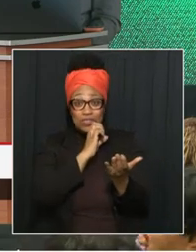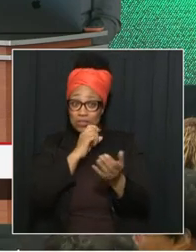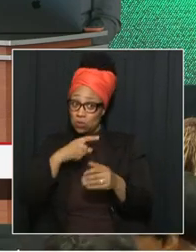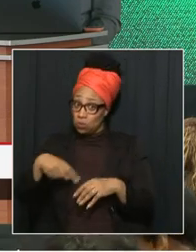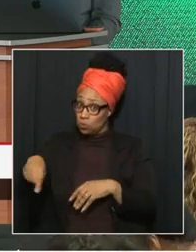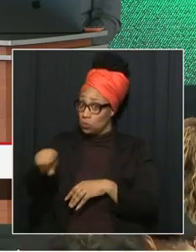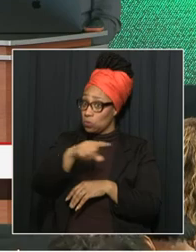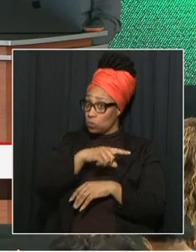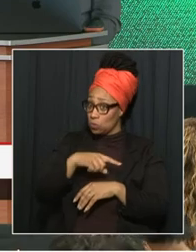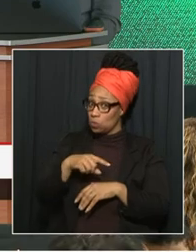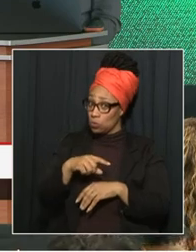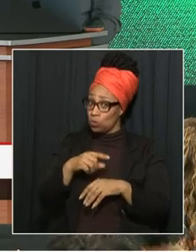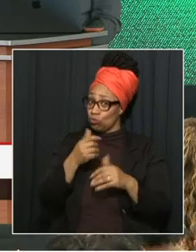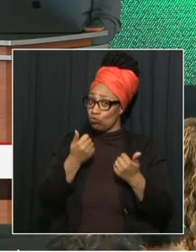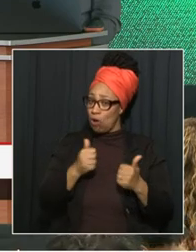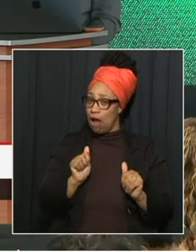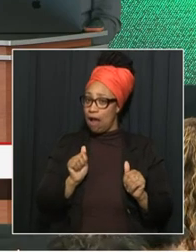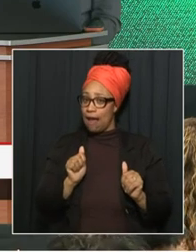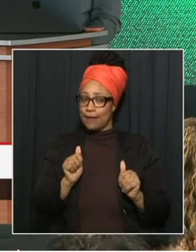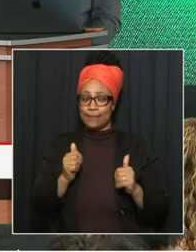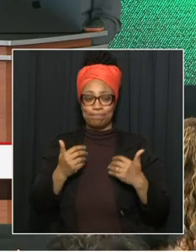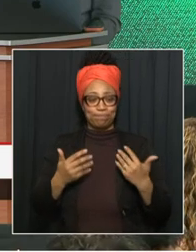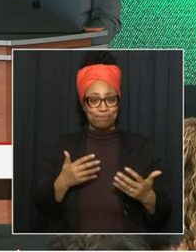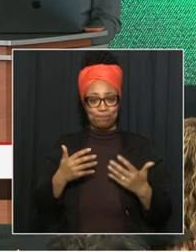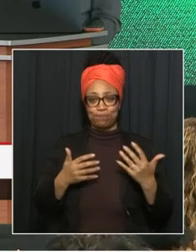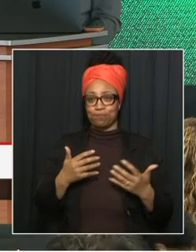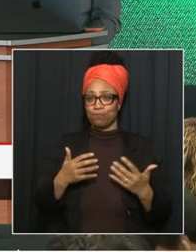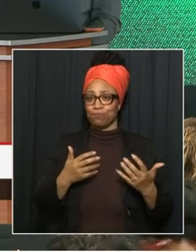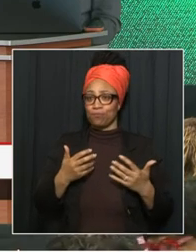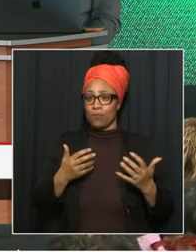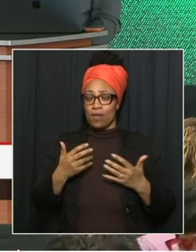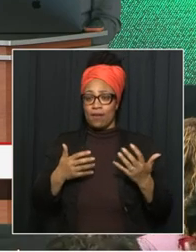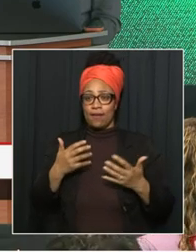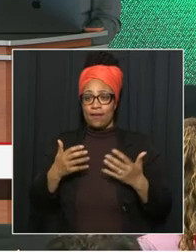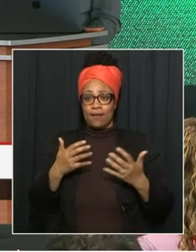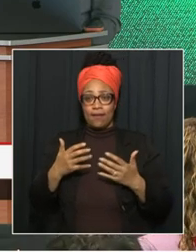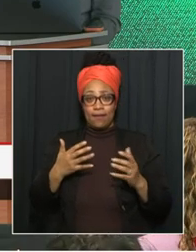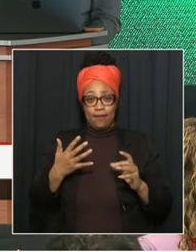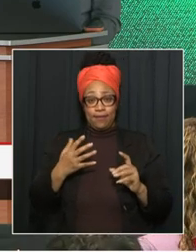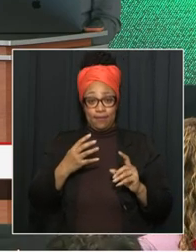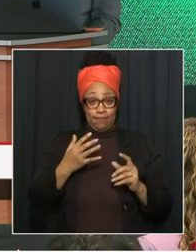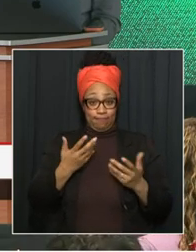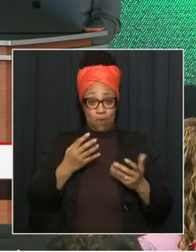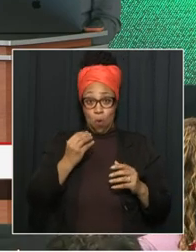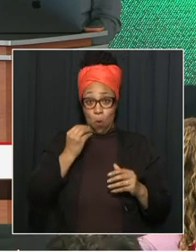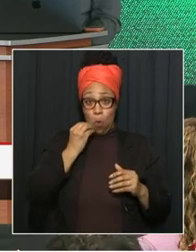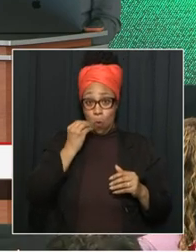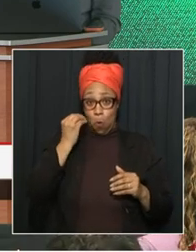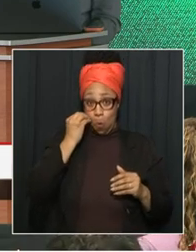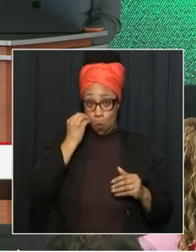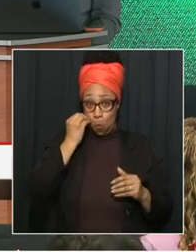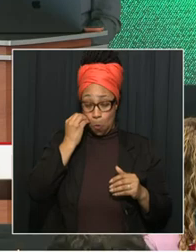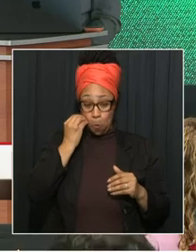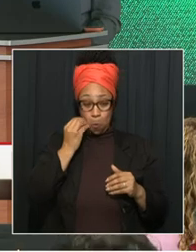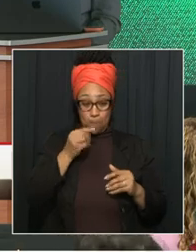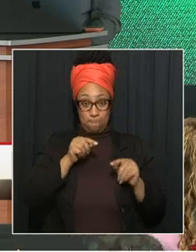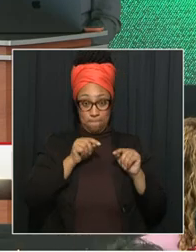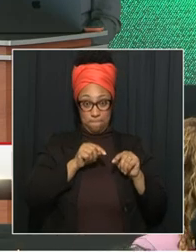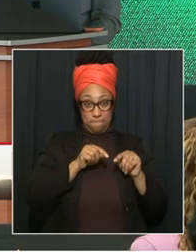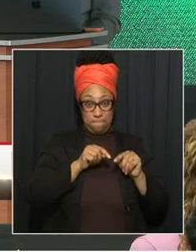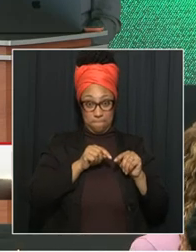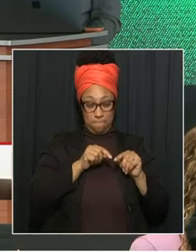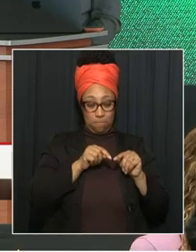seniors trying to transition from their home, I live at home, I own my home, into a facility for